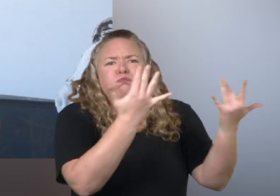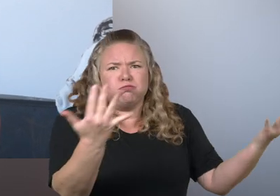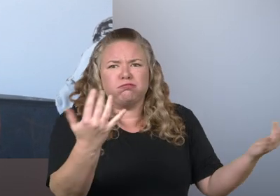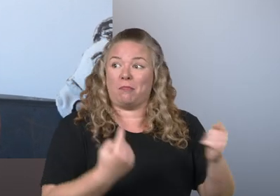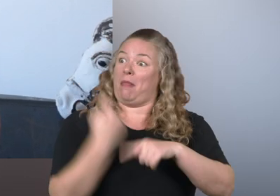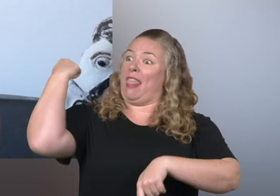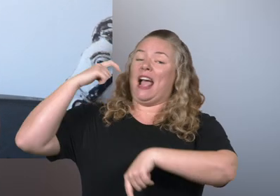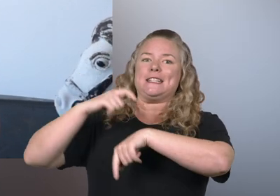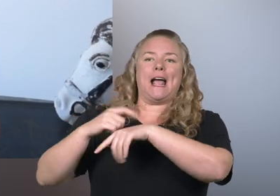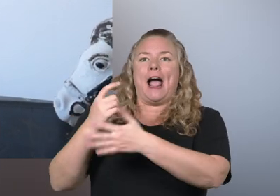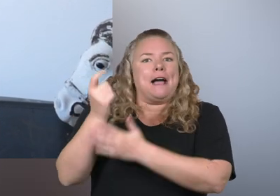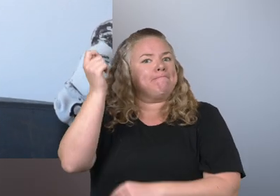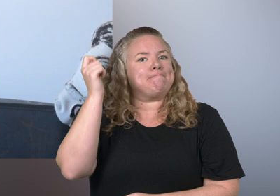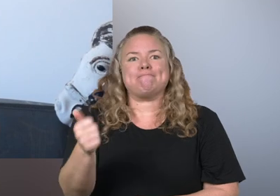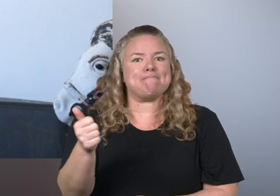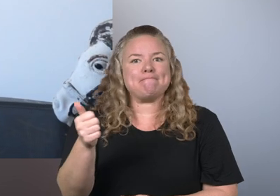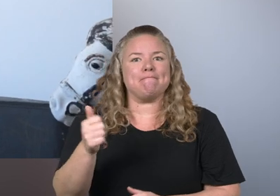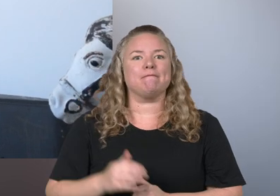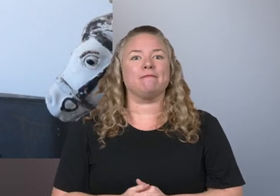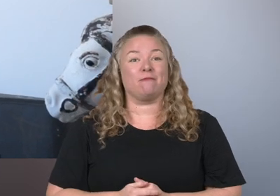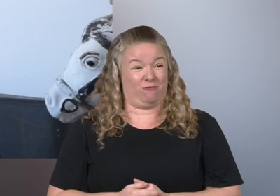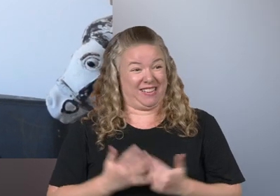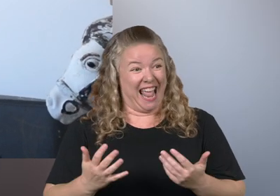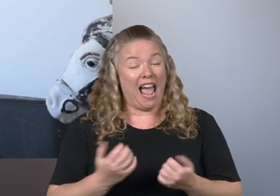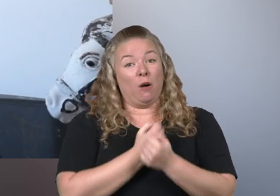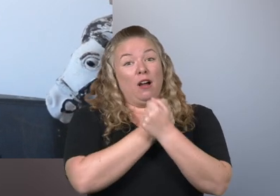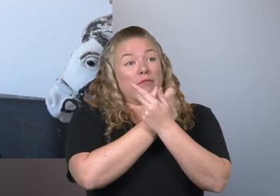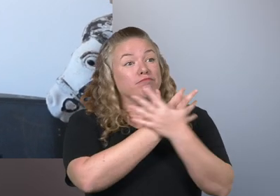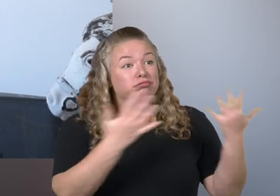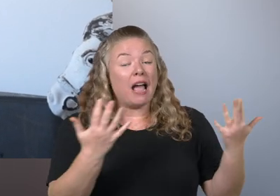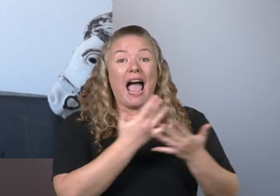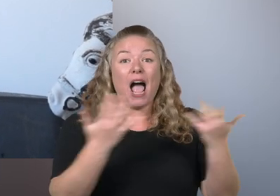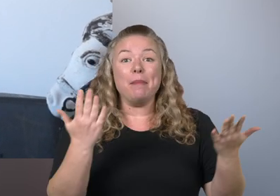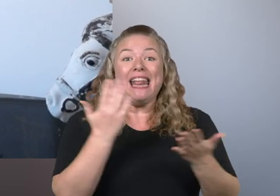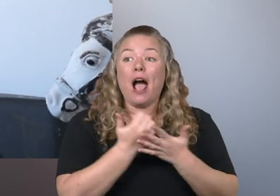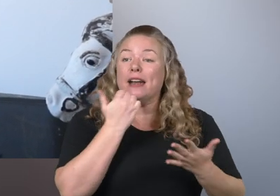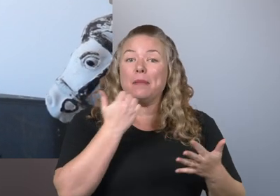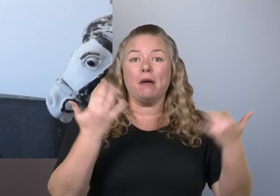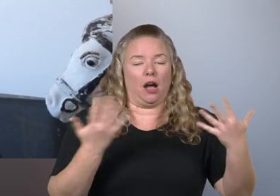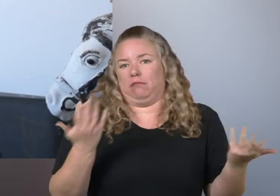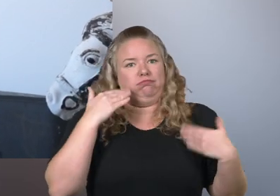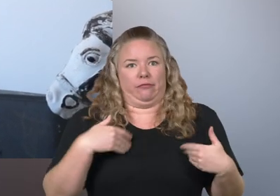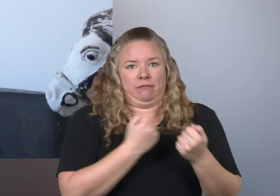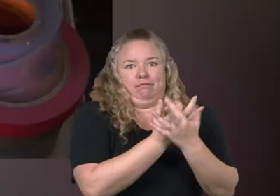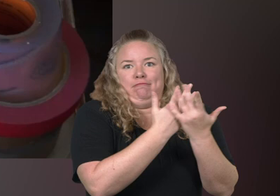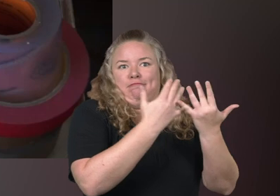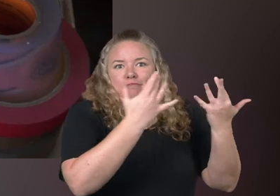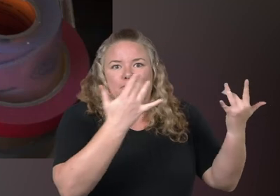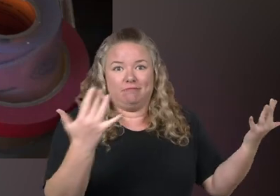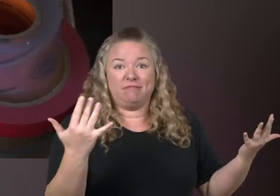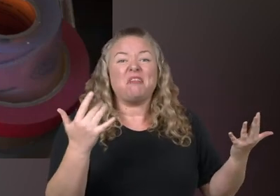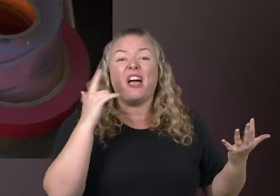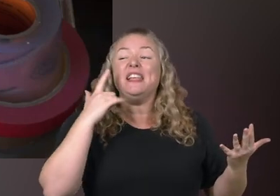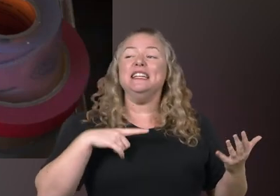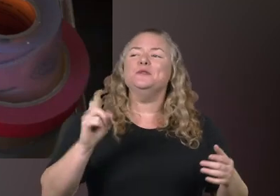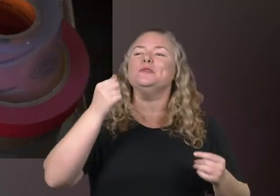you will see many people, in fact, you know, there's so many, I've lost count. And I think actually somebody needs